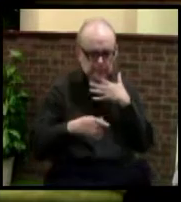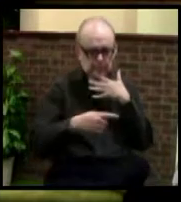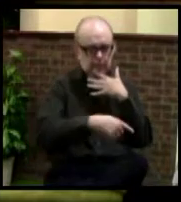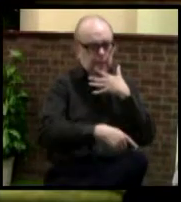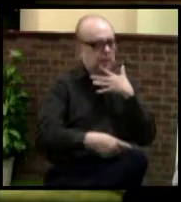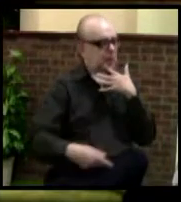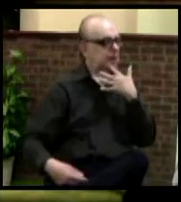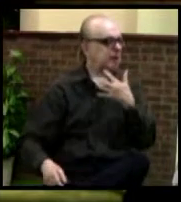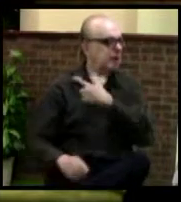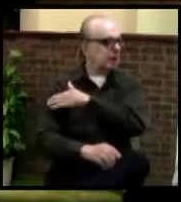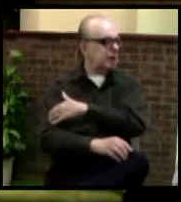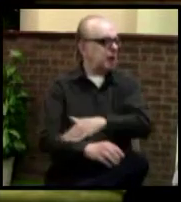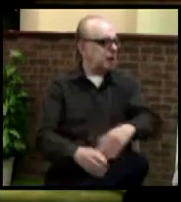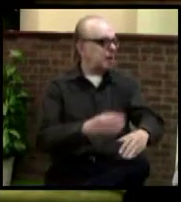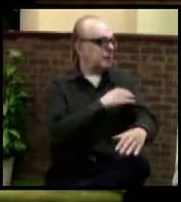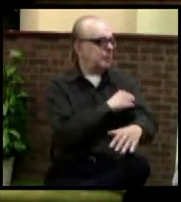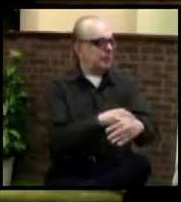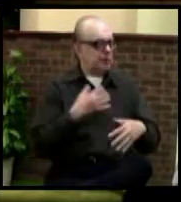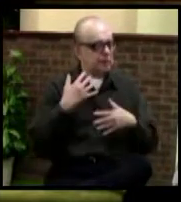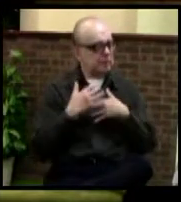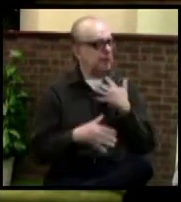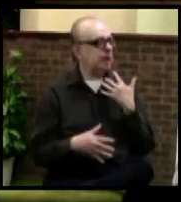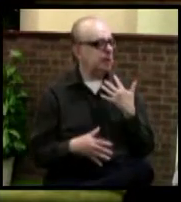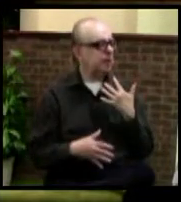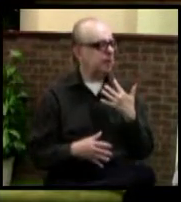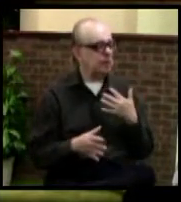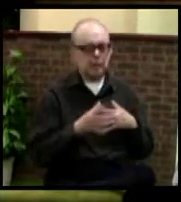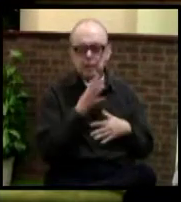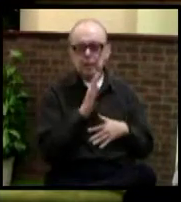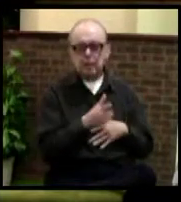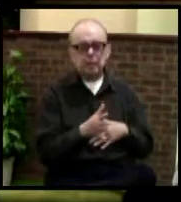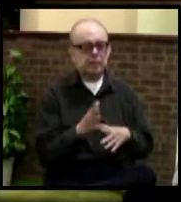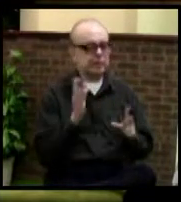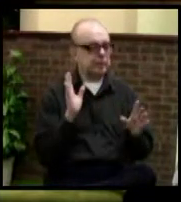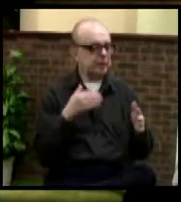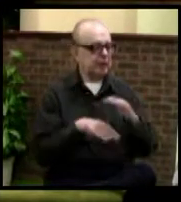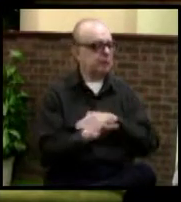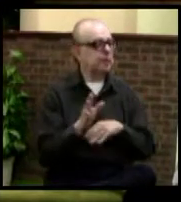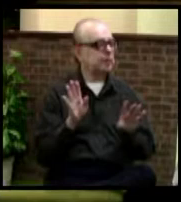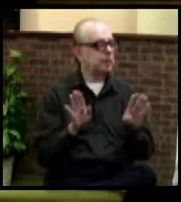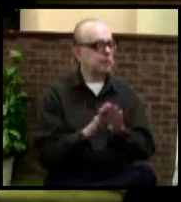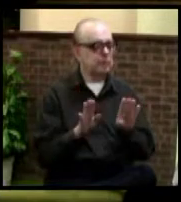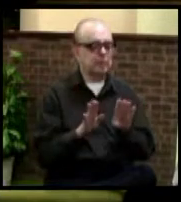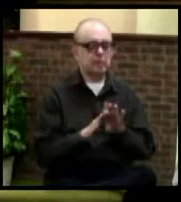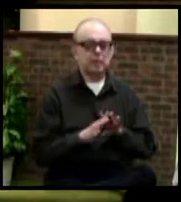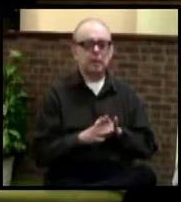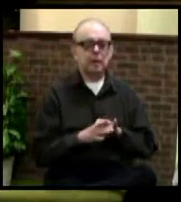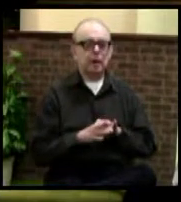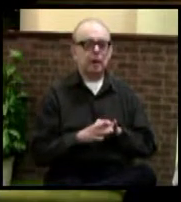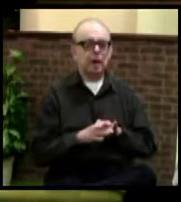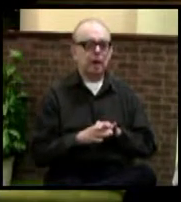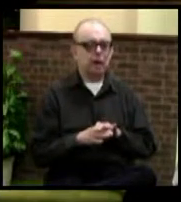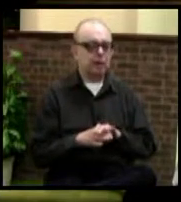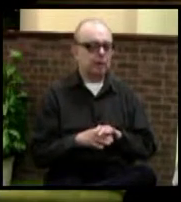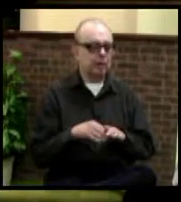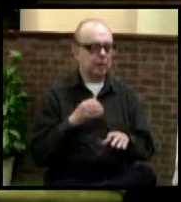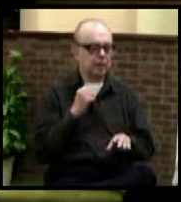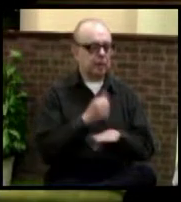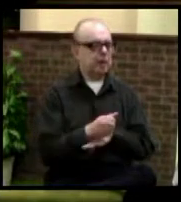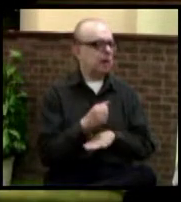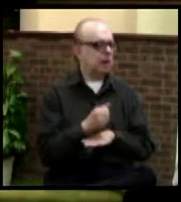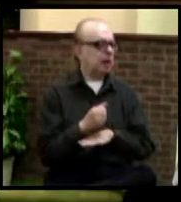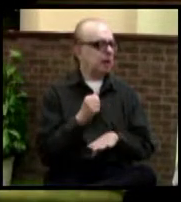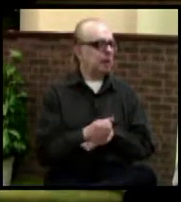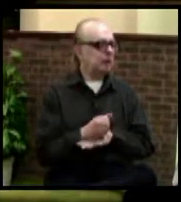leg and her arm. And the first thing she said as soon as she hit the door, she says, "Blame